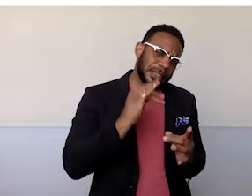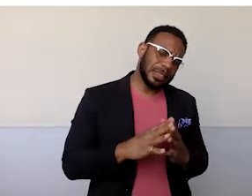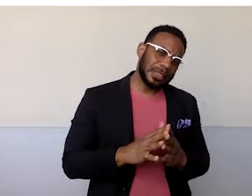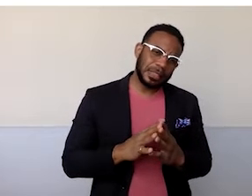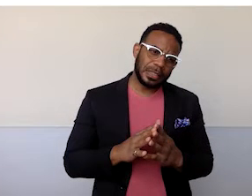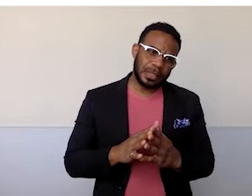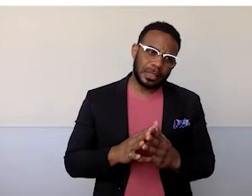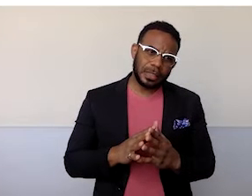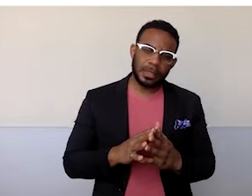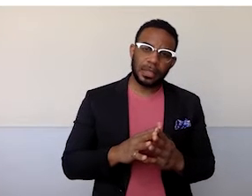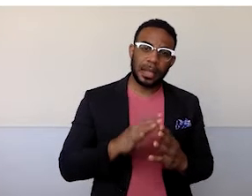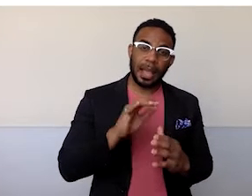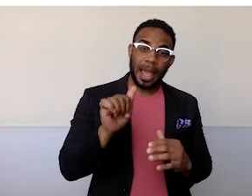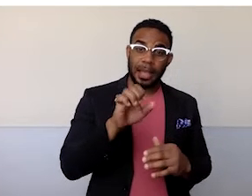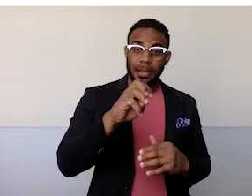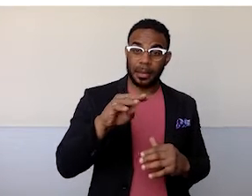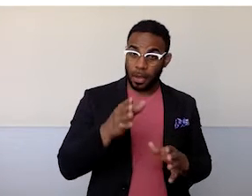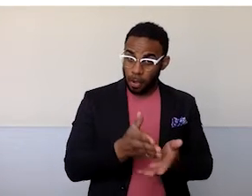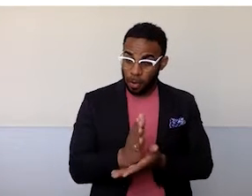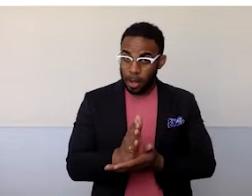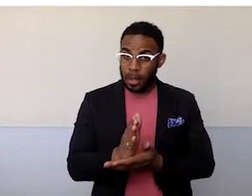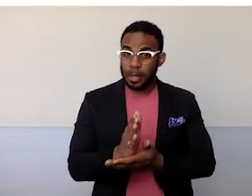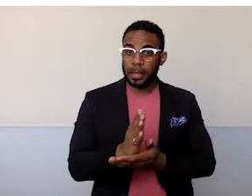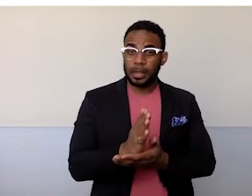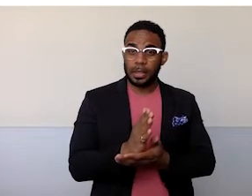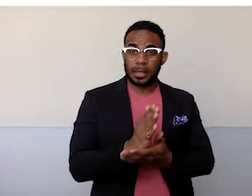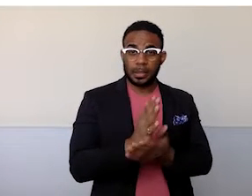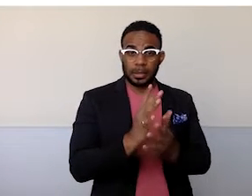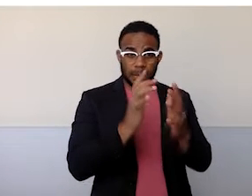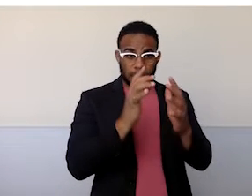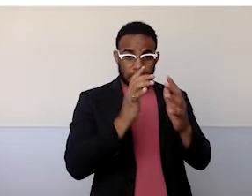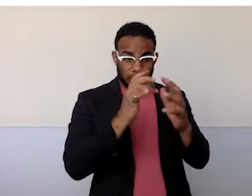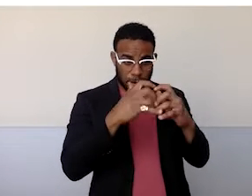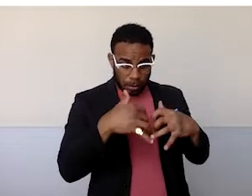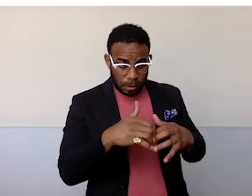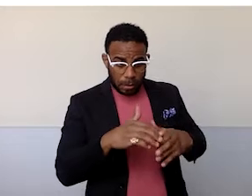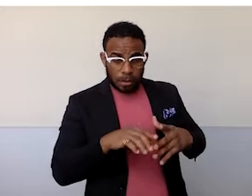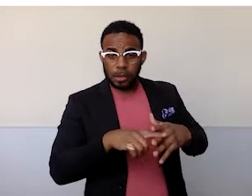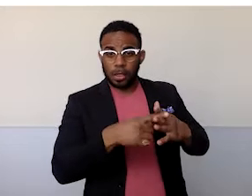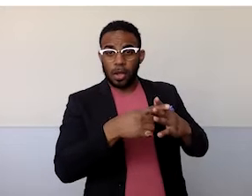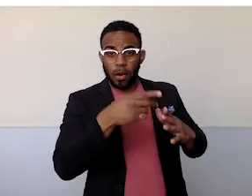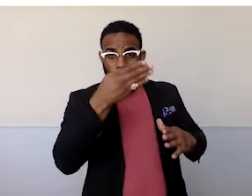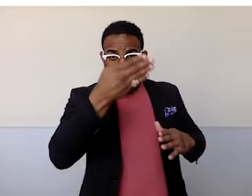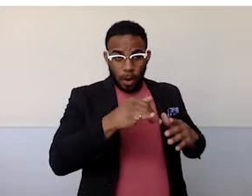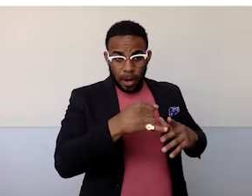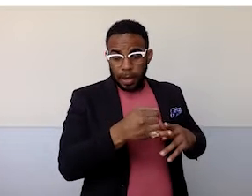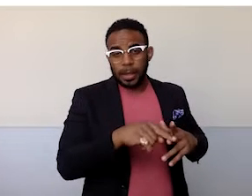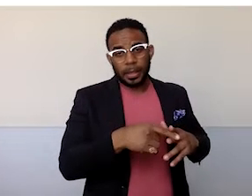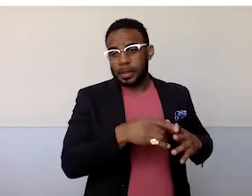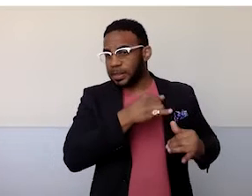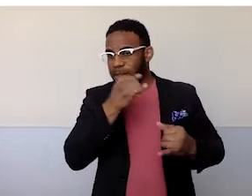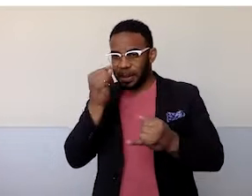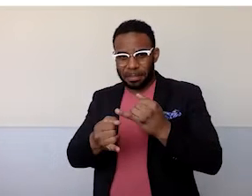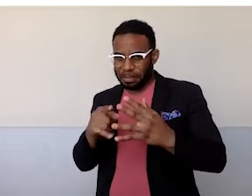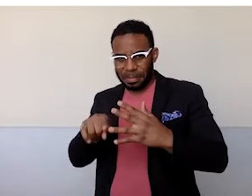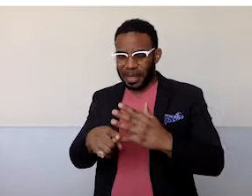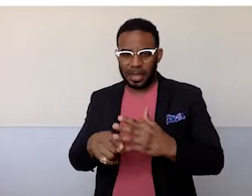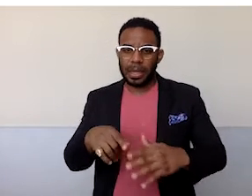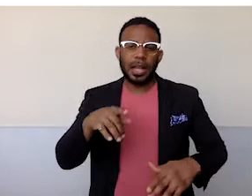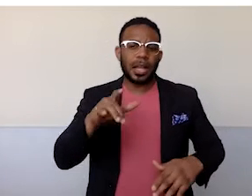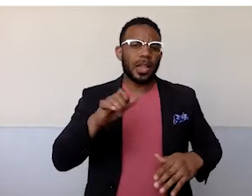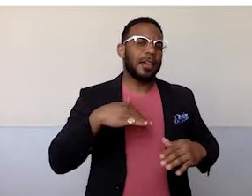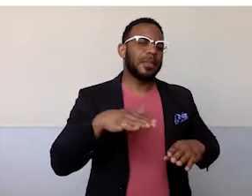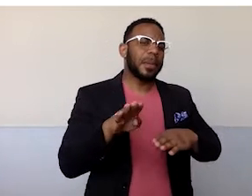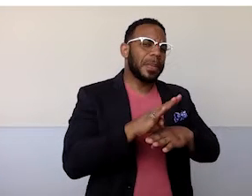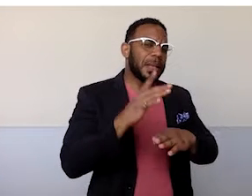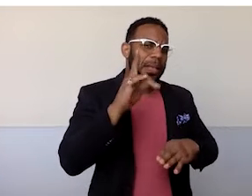this: the Headless CMS, all right, decouples your front end away from the back end, and so it separates them. So you have the